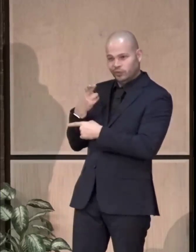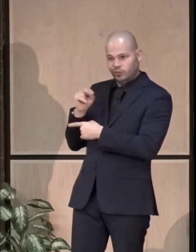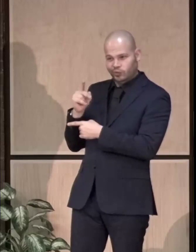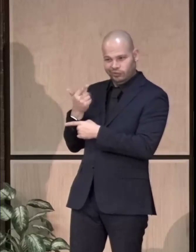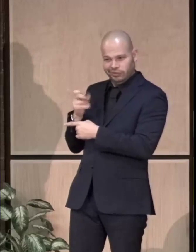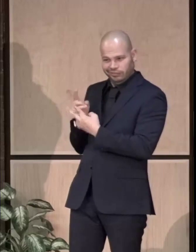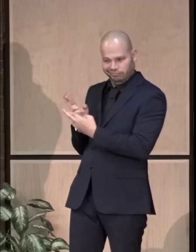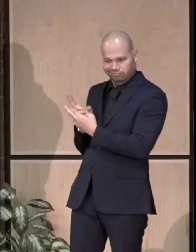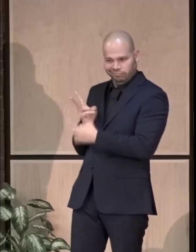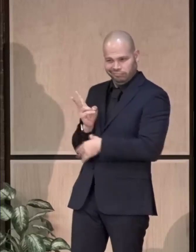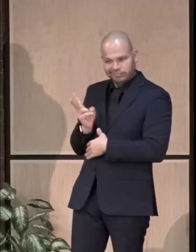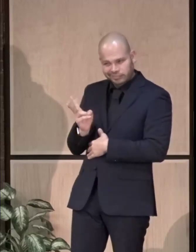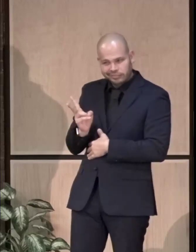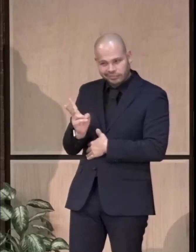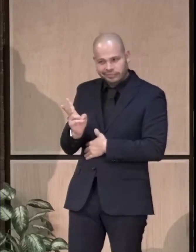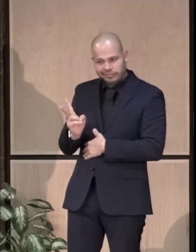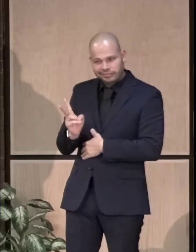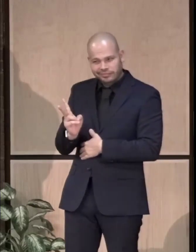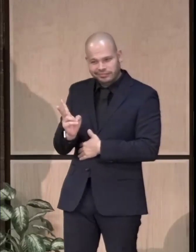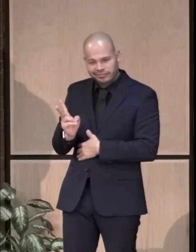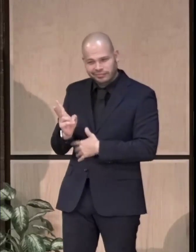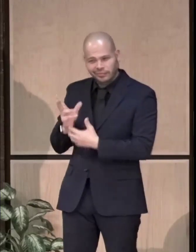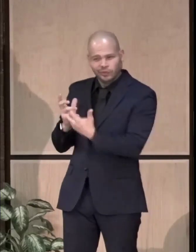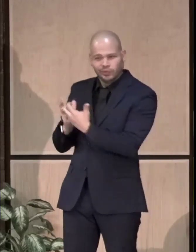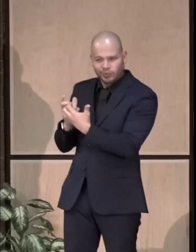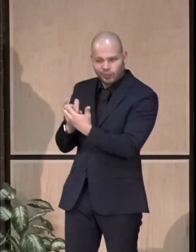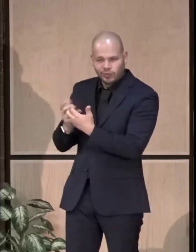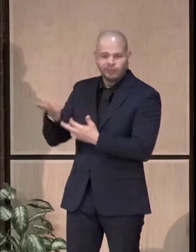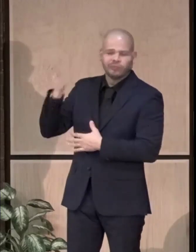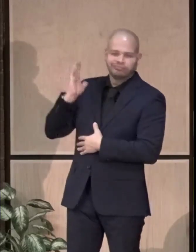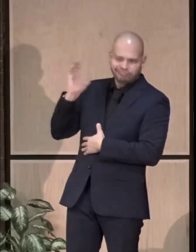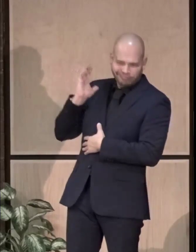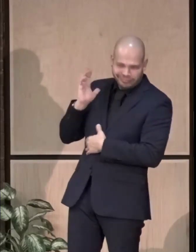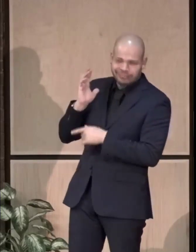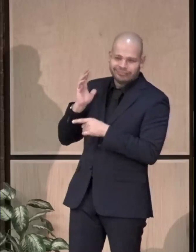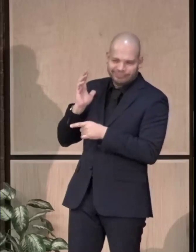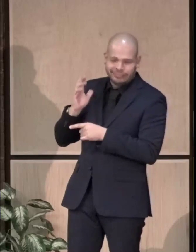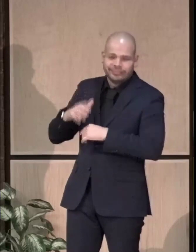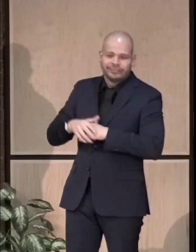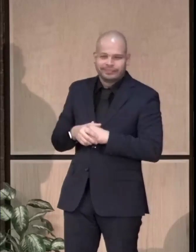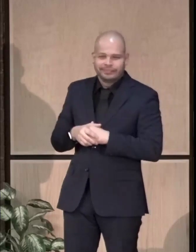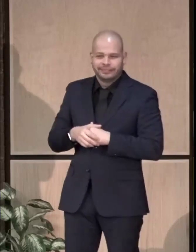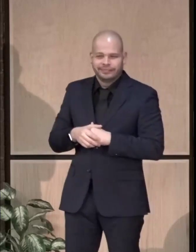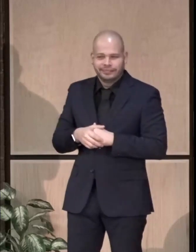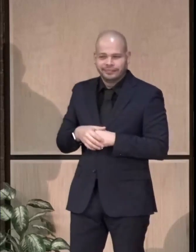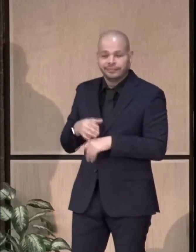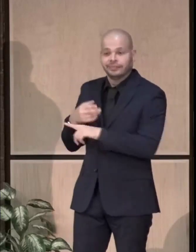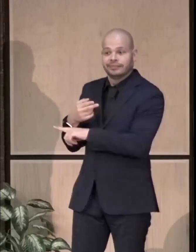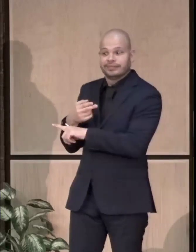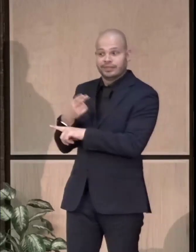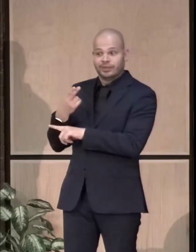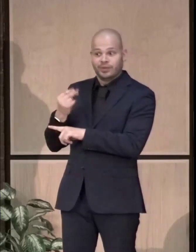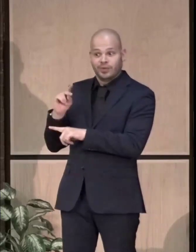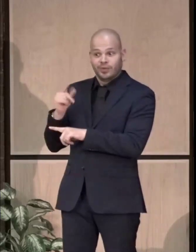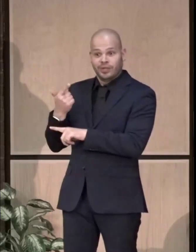in the same unit and former roommate, called Captain Reamer and spoke for 7 minutes regarding Sergeant Card's